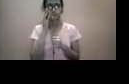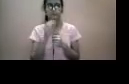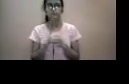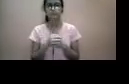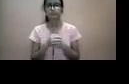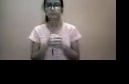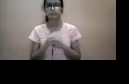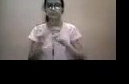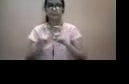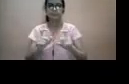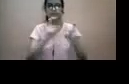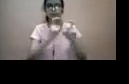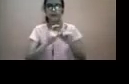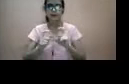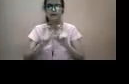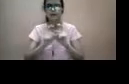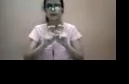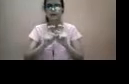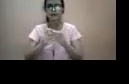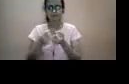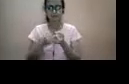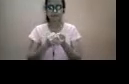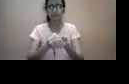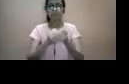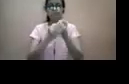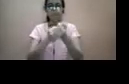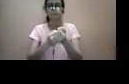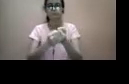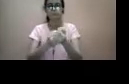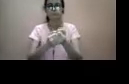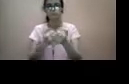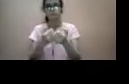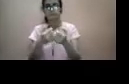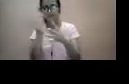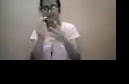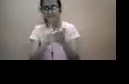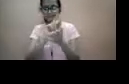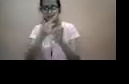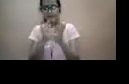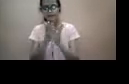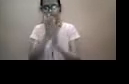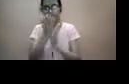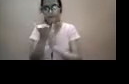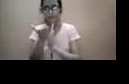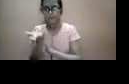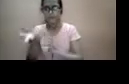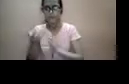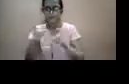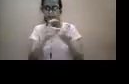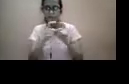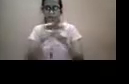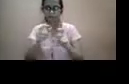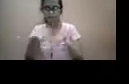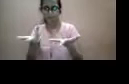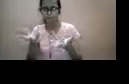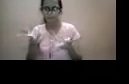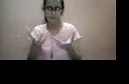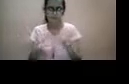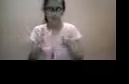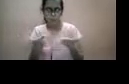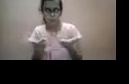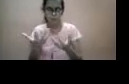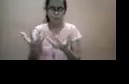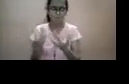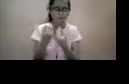Care can go wrong. There are many ways in which the attempt to care can go wrong.